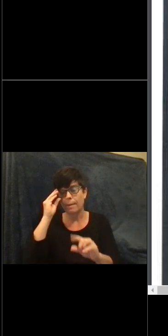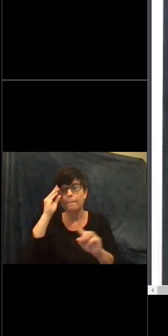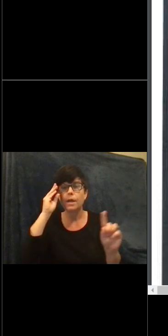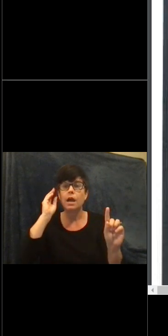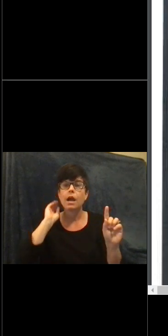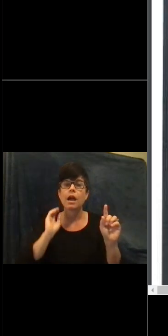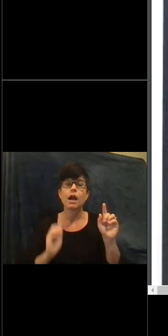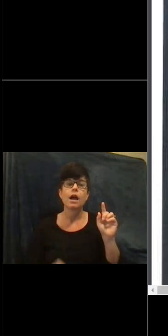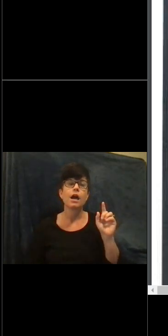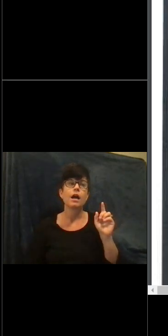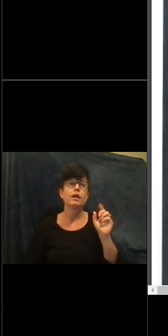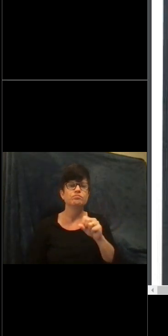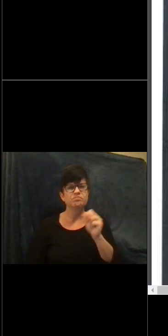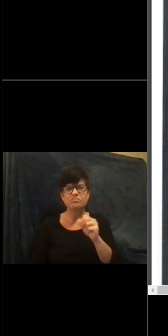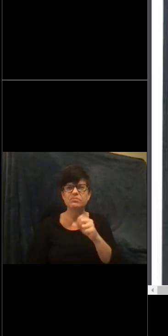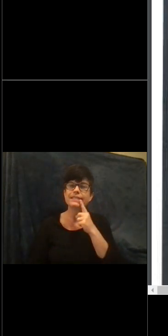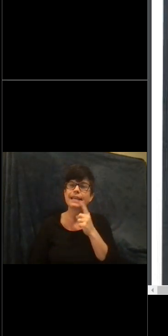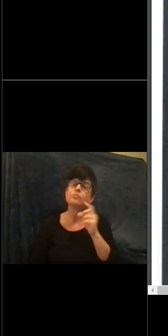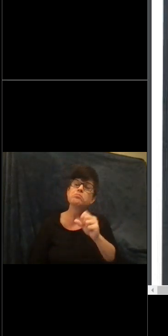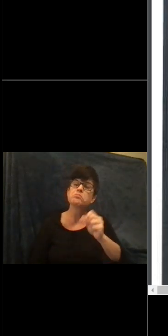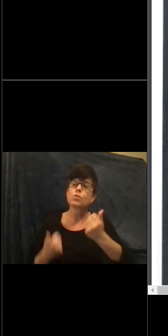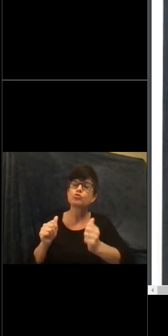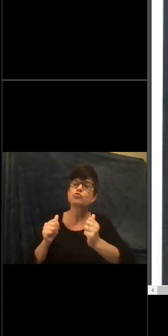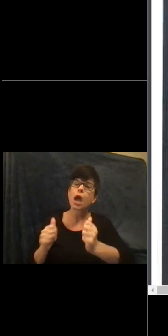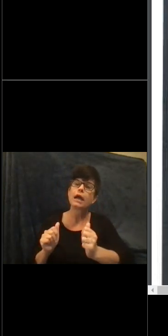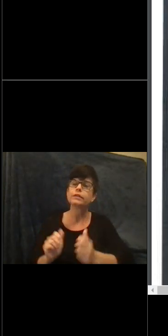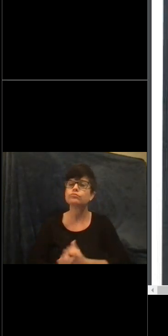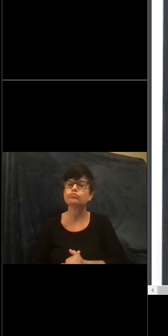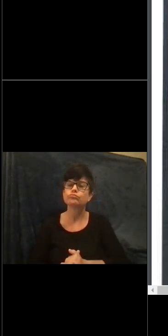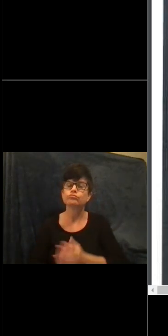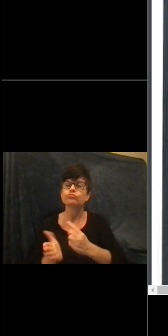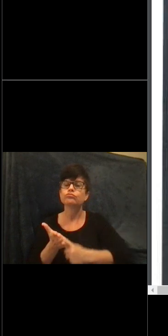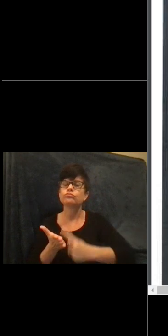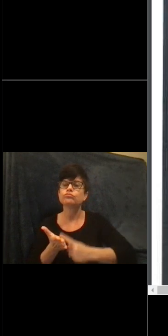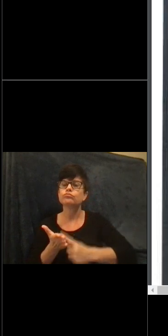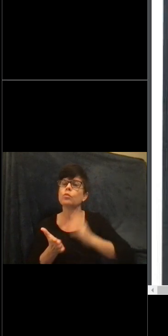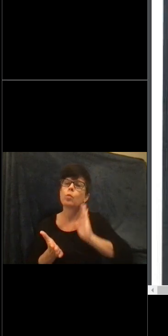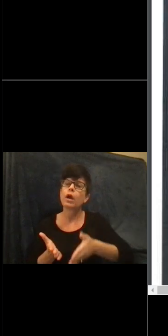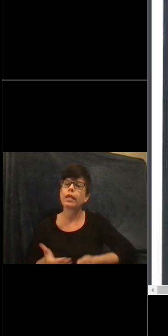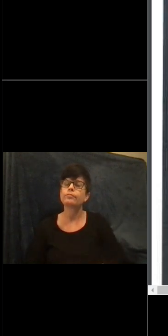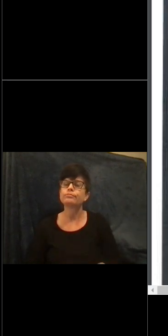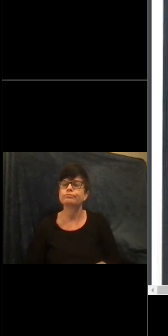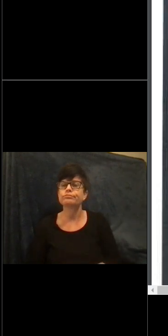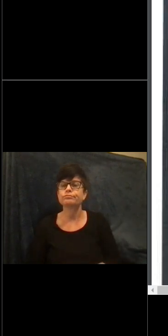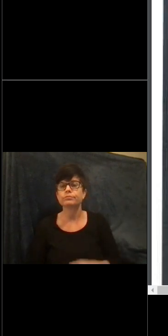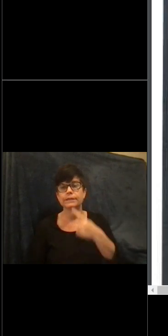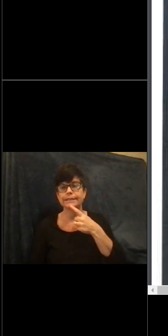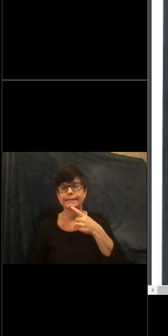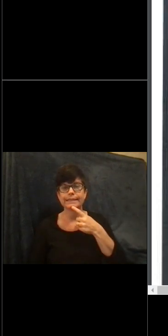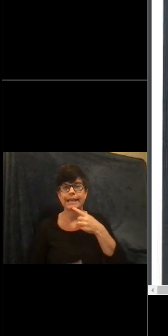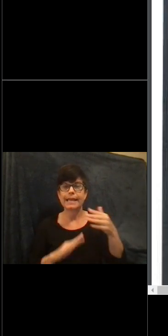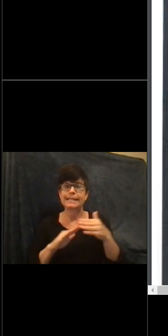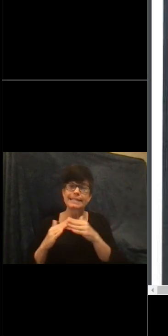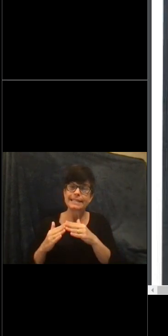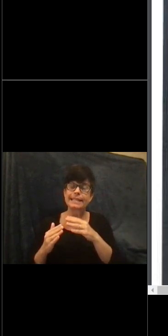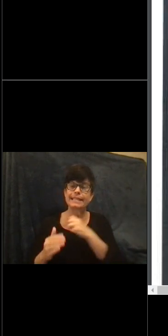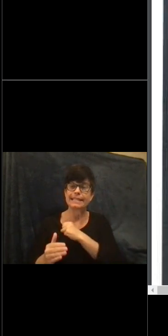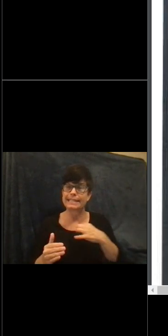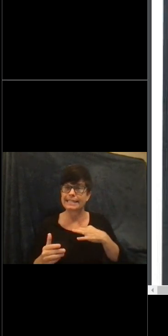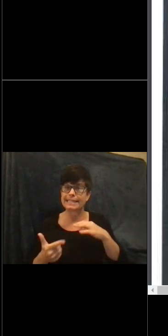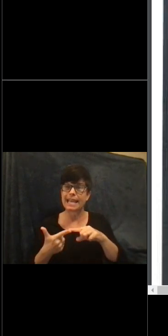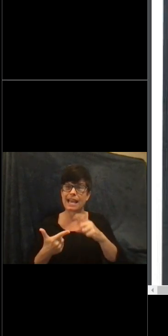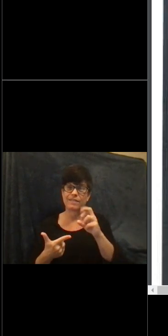just to say, yeah, we'll look into it. You know, we'll certainly have discussions. We'll, you'll meet with city staff, CRA staff, and there's